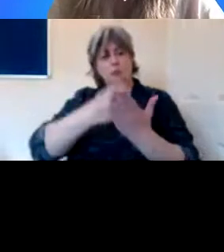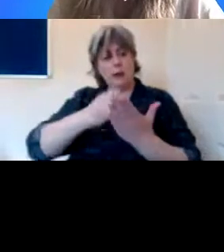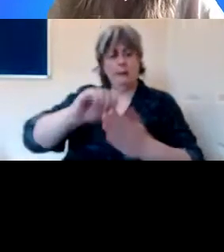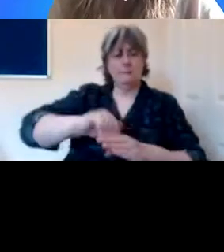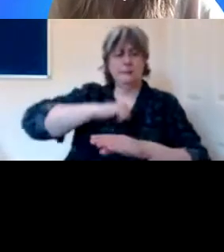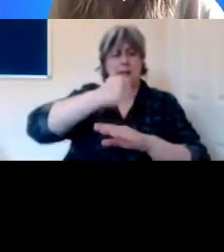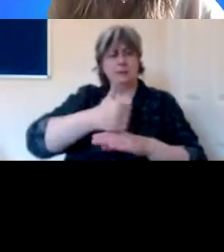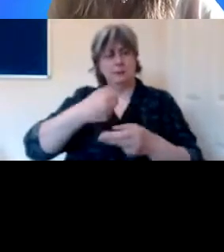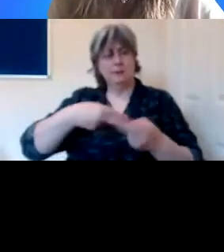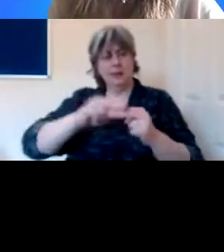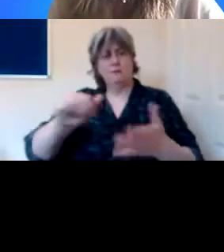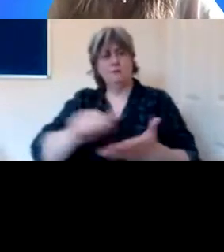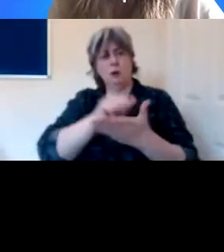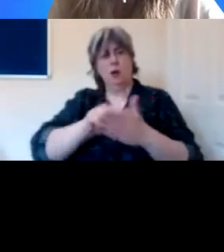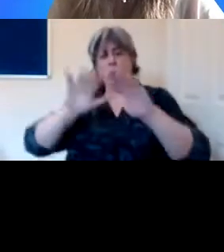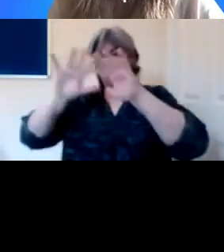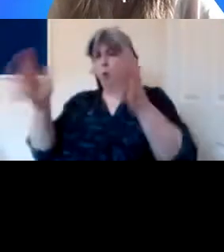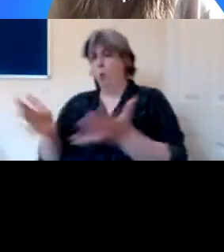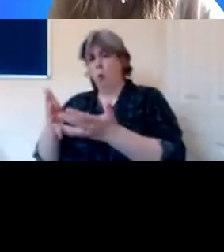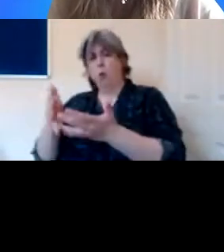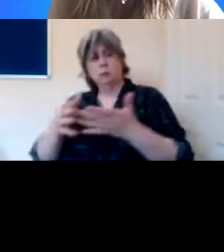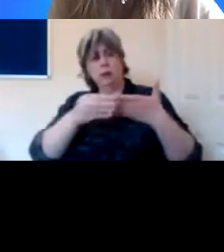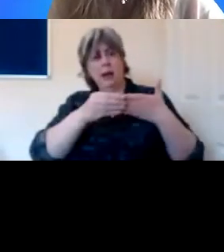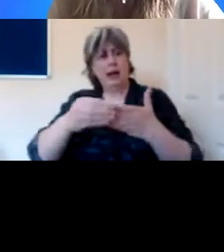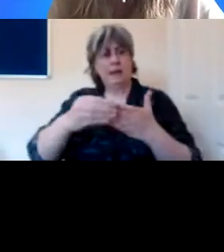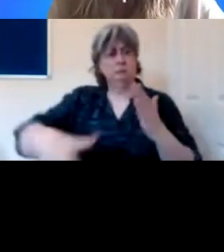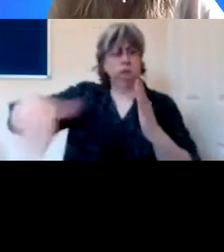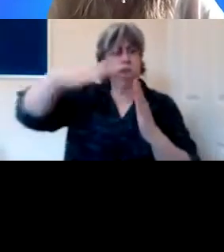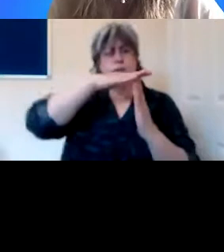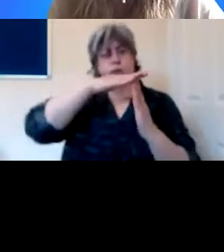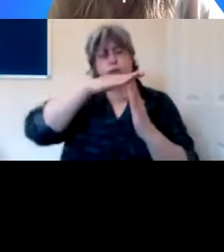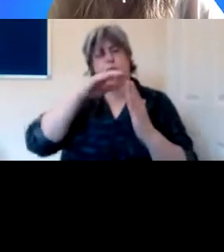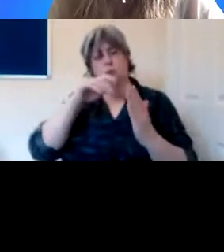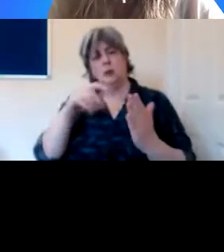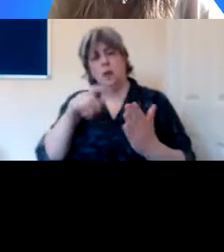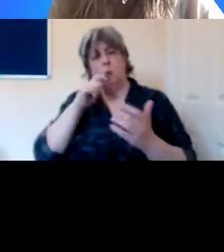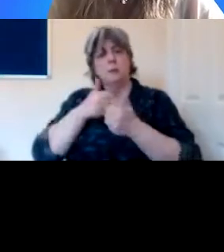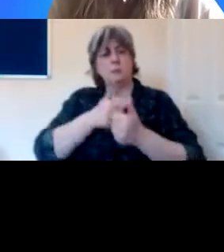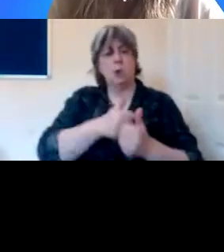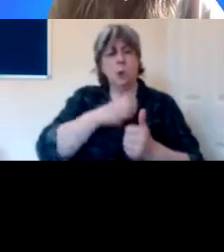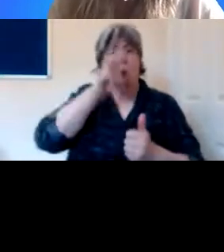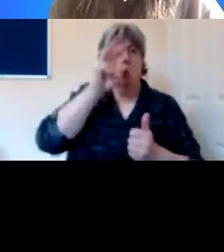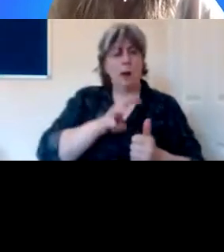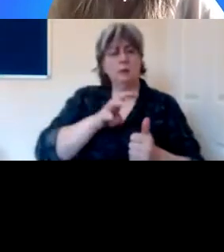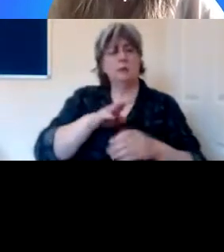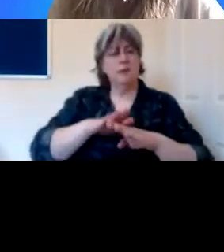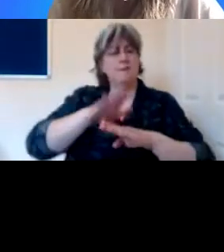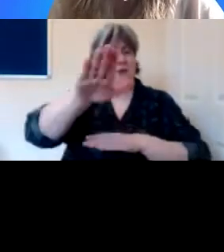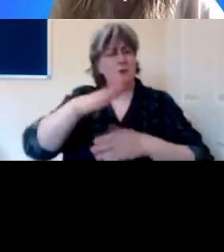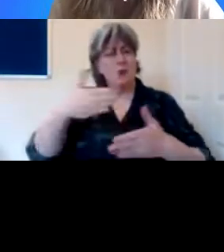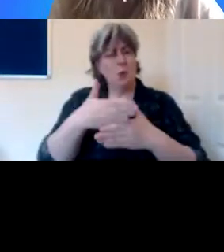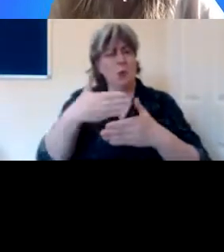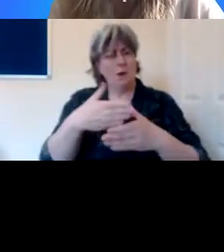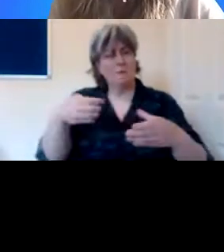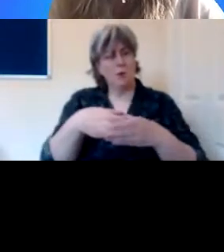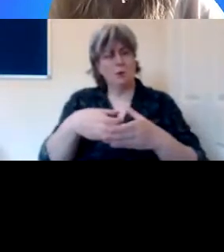if we get it right, will support Wales and its future workforce and economy. And we're calling on you to ensure